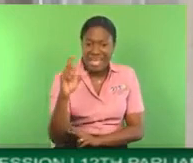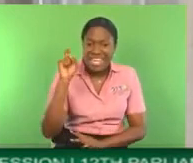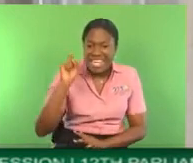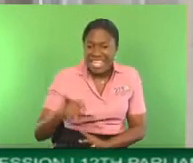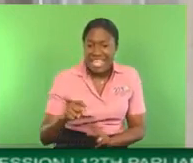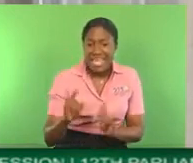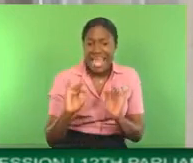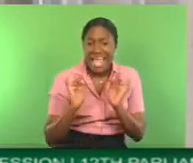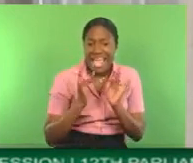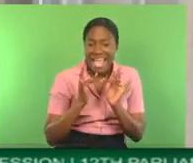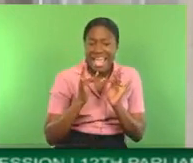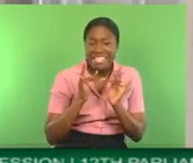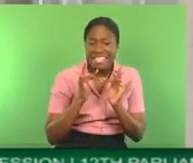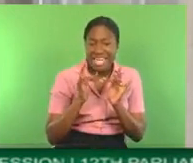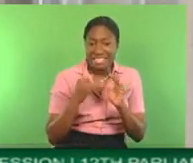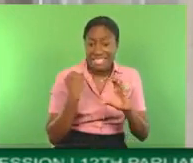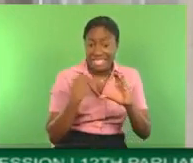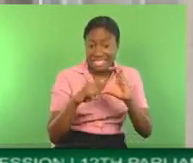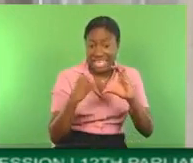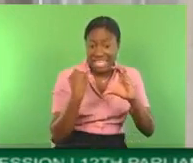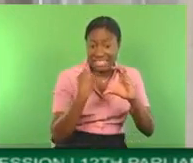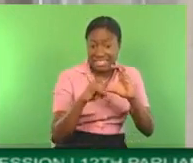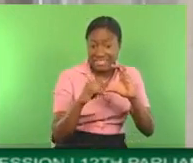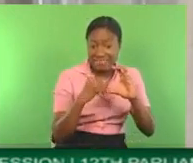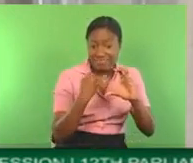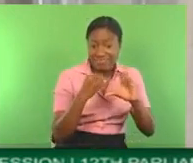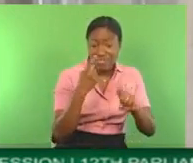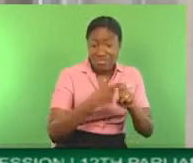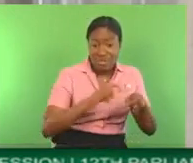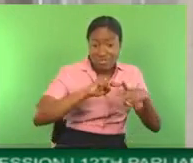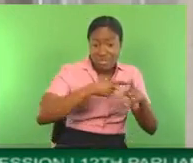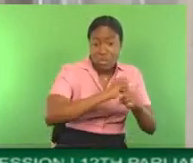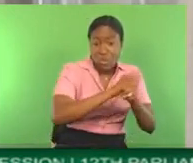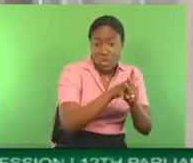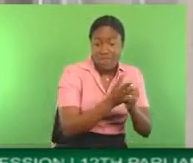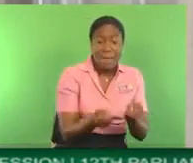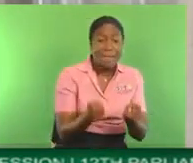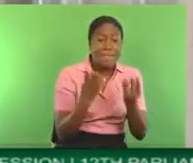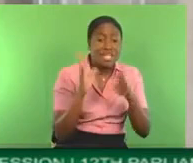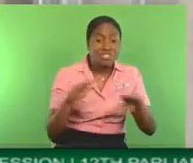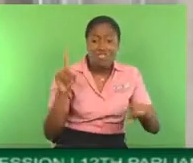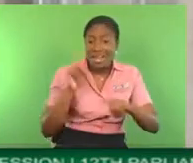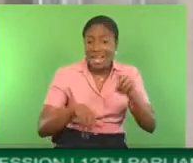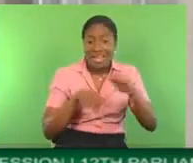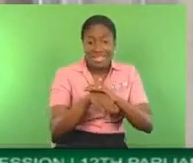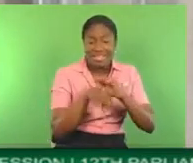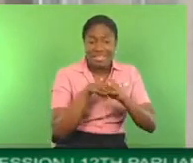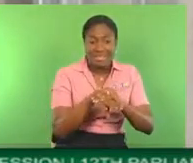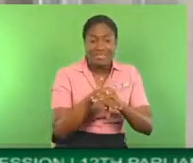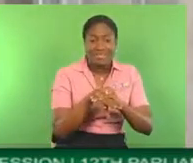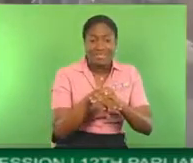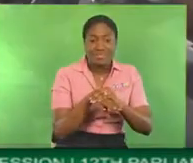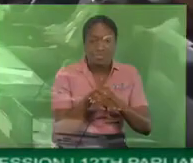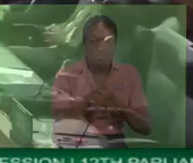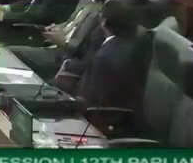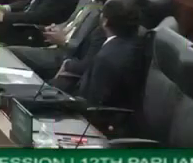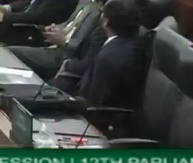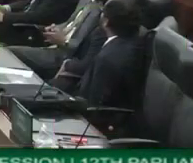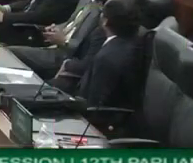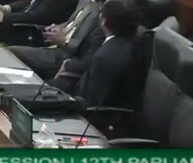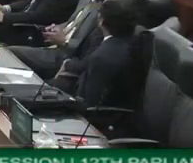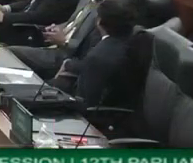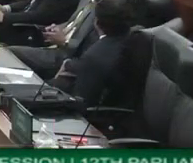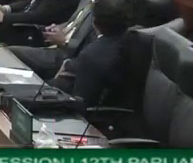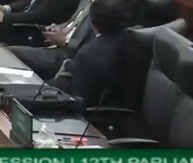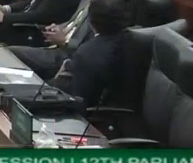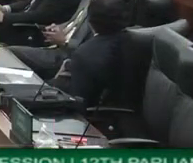internet. During the COVID-19, many of our children could not access internet Honourable service. Member, your ordinary